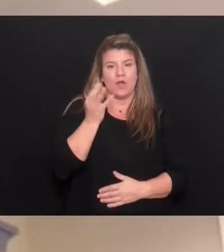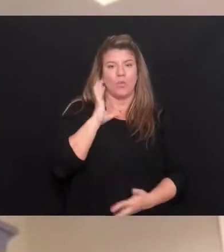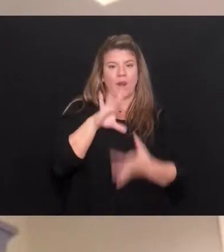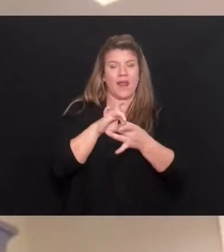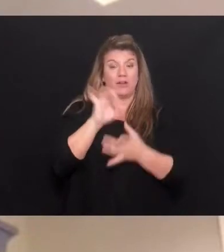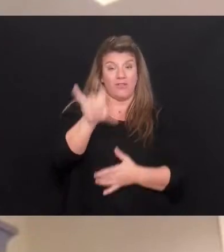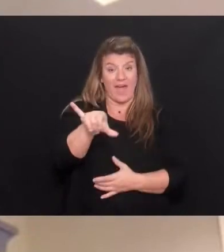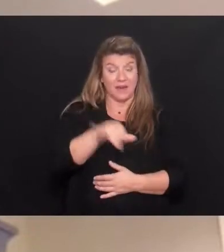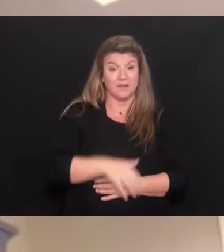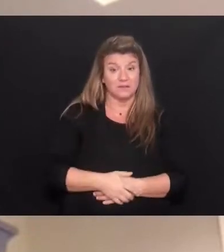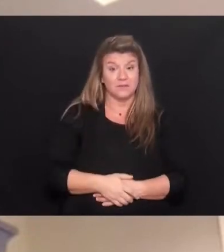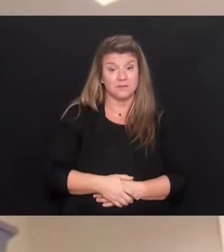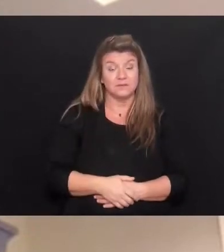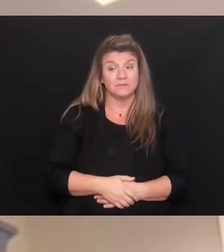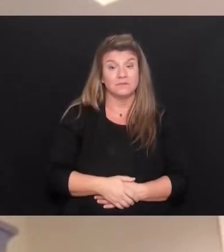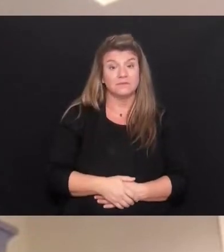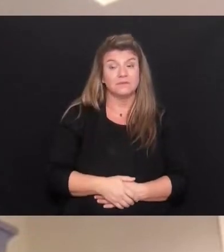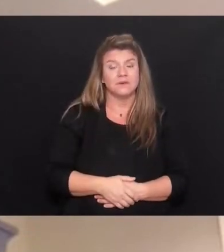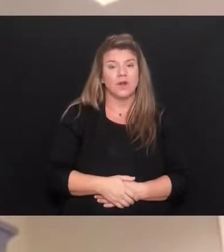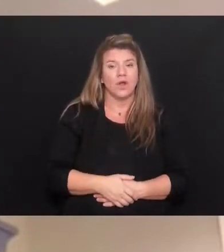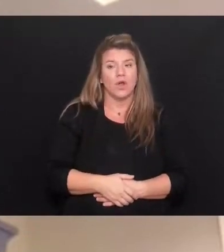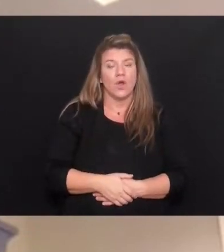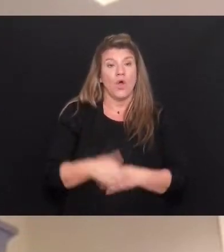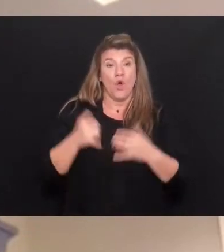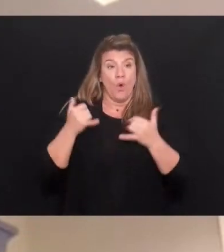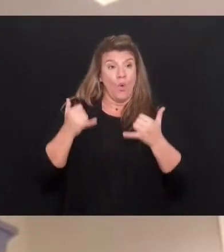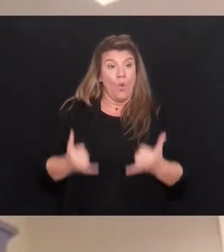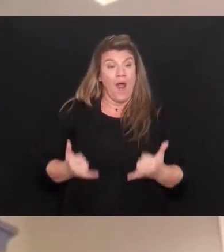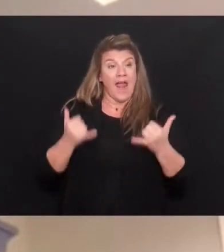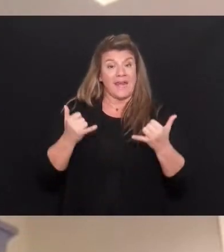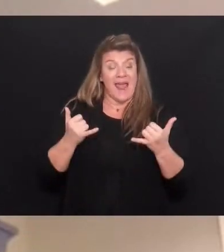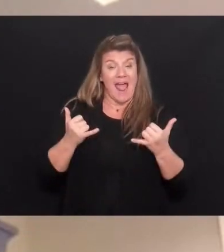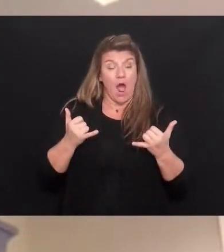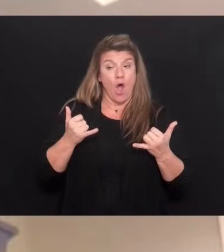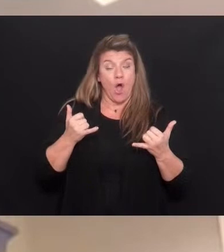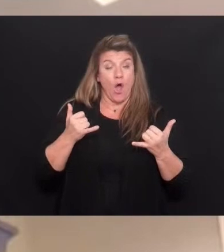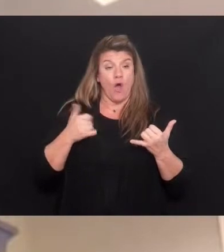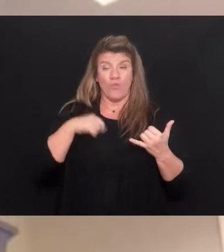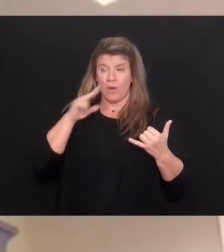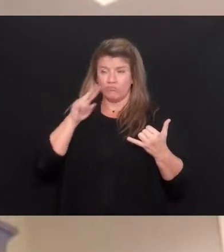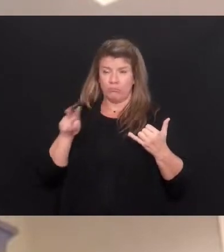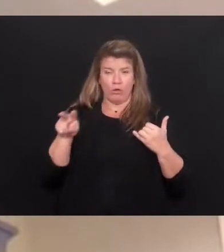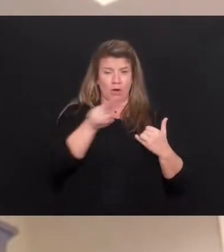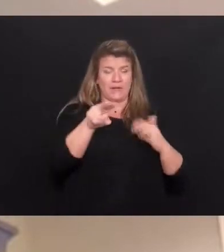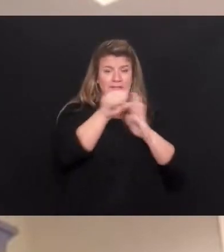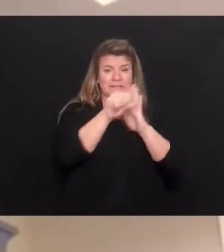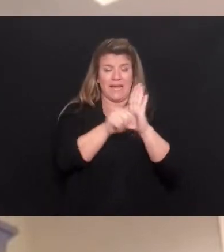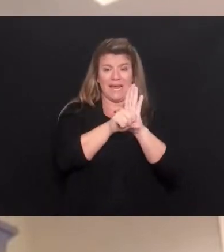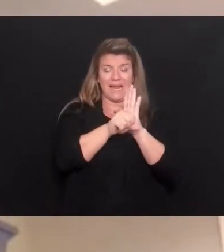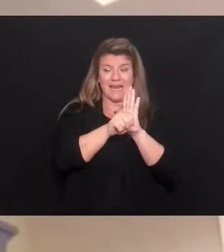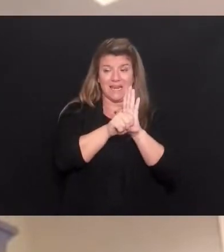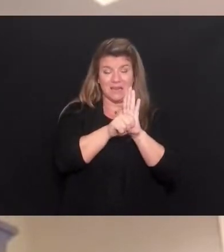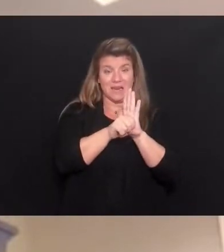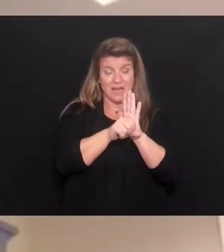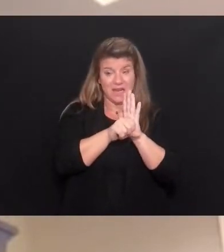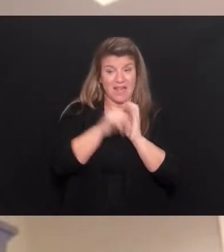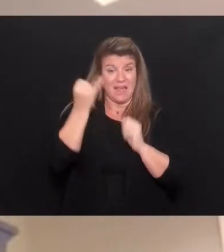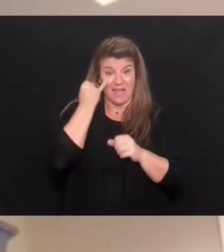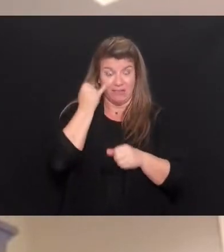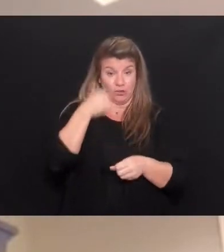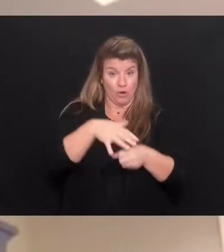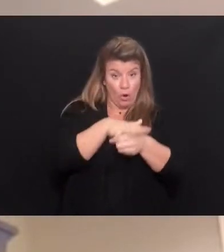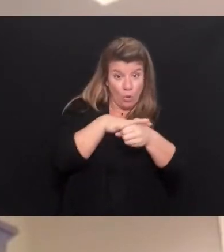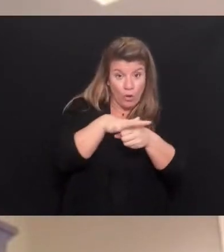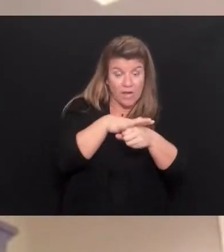that. We work right now to manage across the state. If there is a location or a hospital